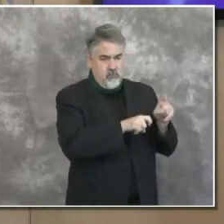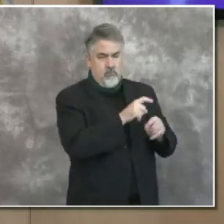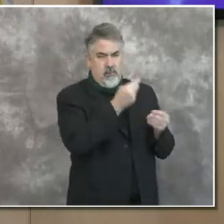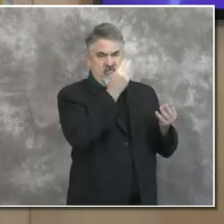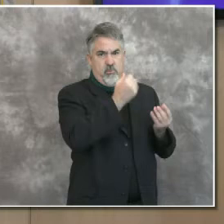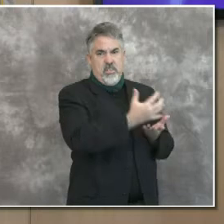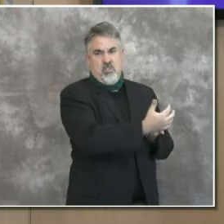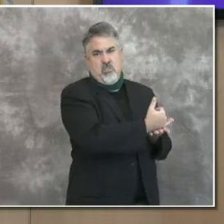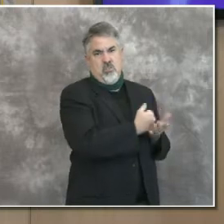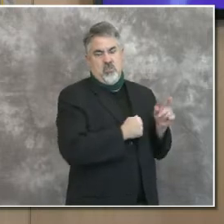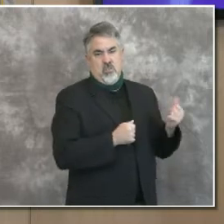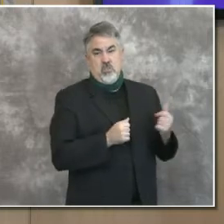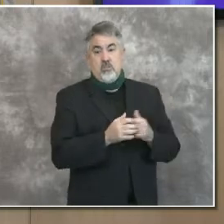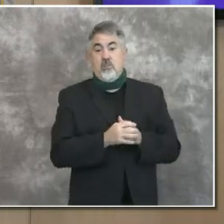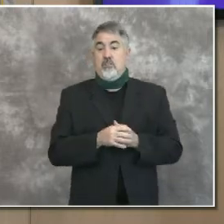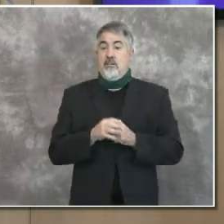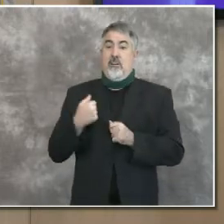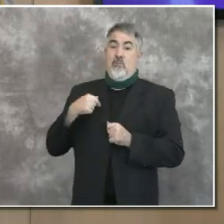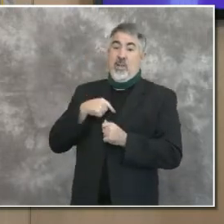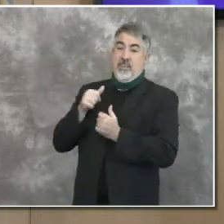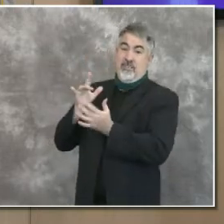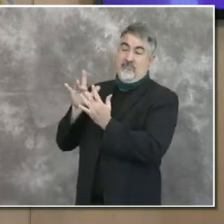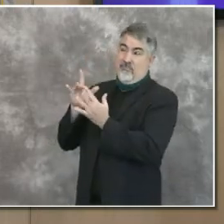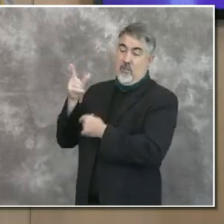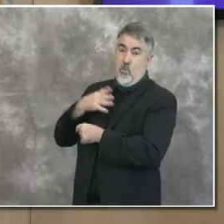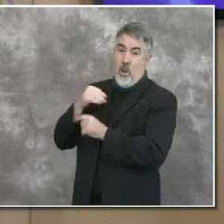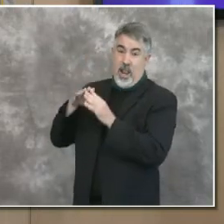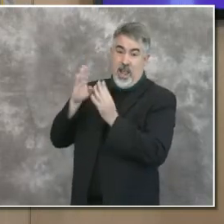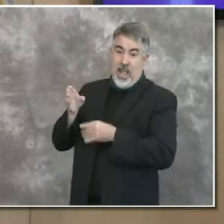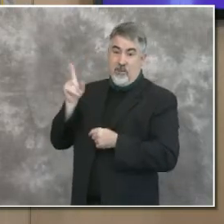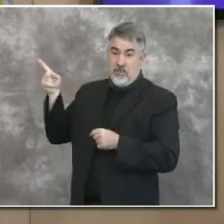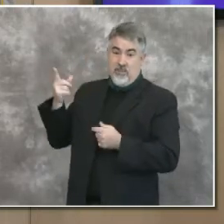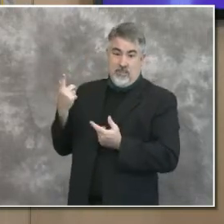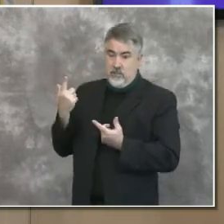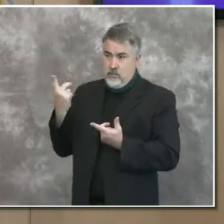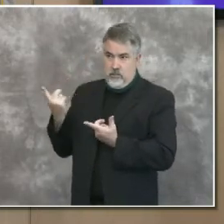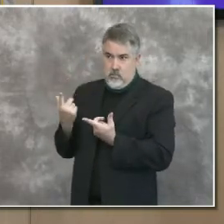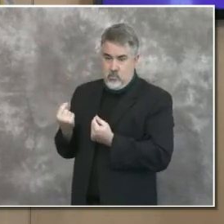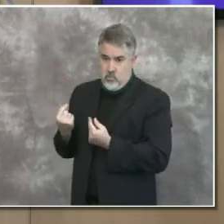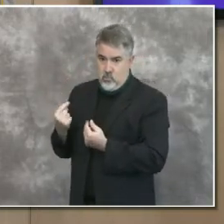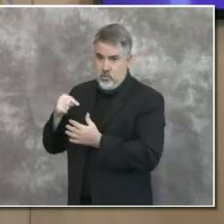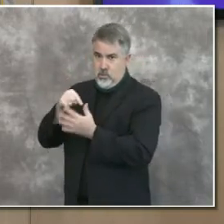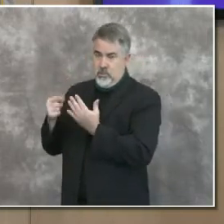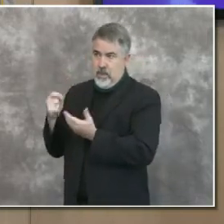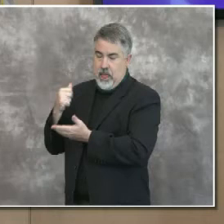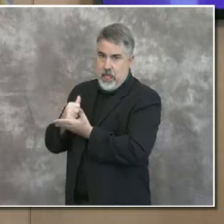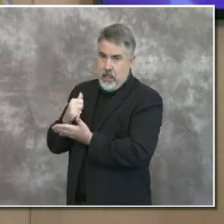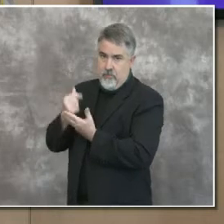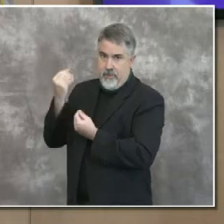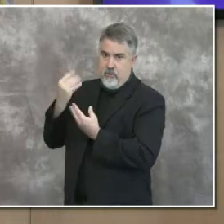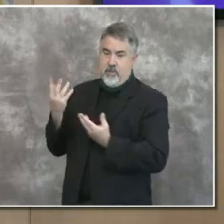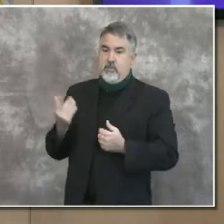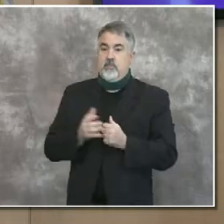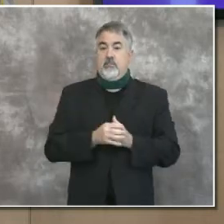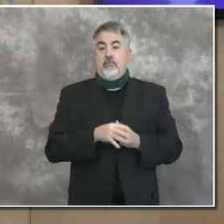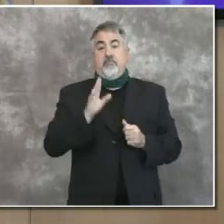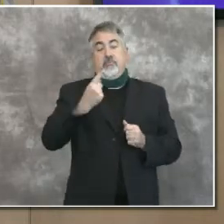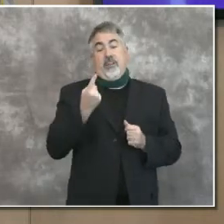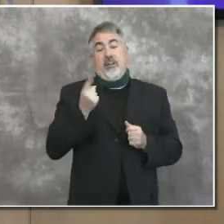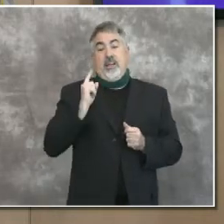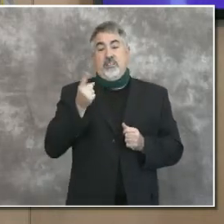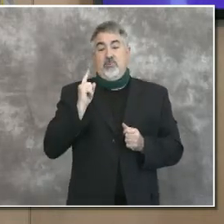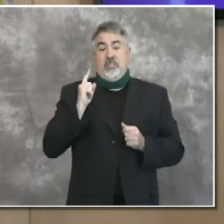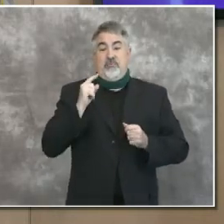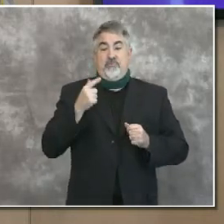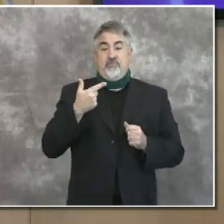contacted the White House to ask for assistance on this international matter. Last week, Supervisor Kristen Gaspar sent a